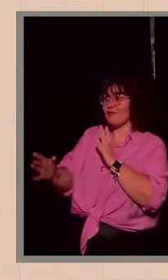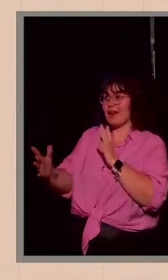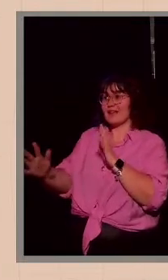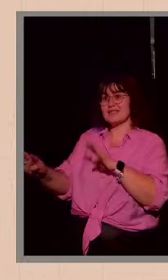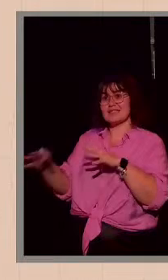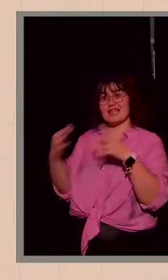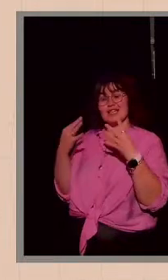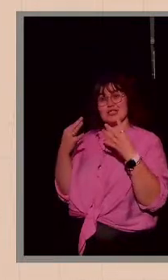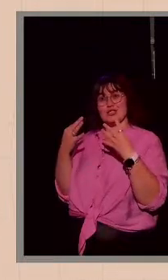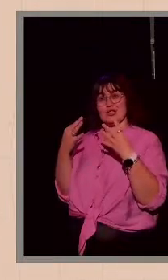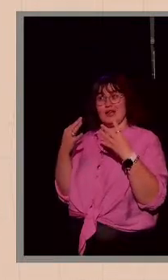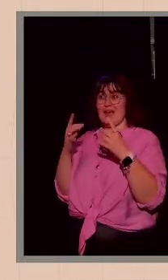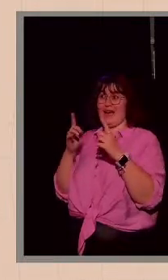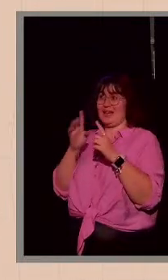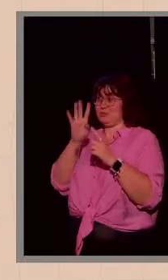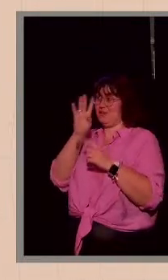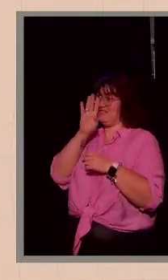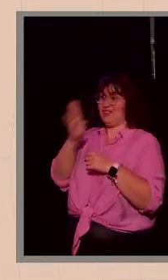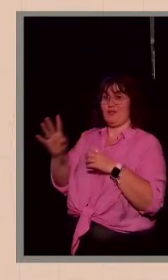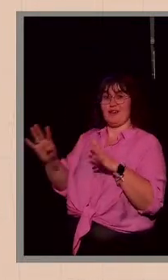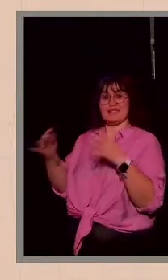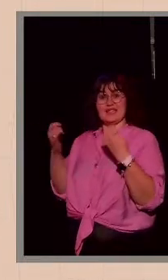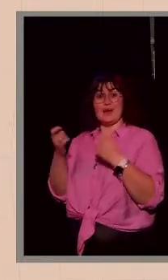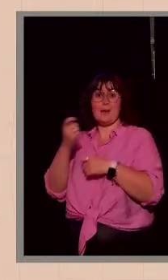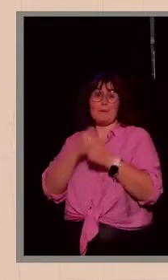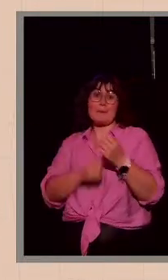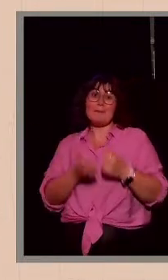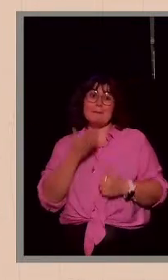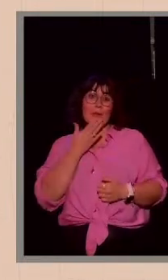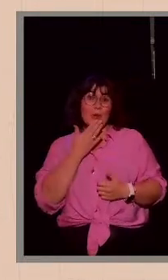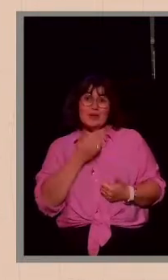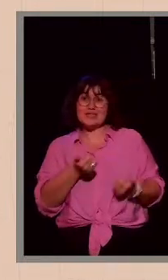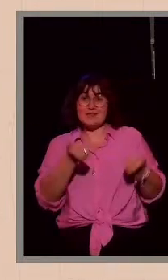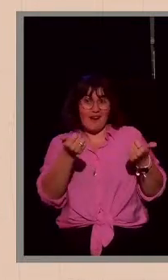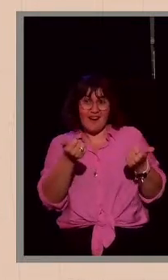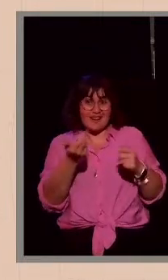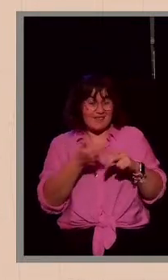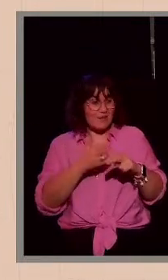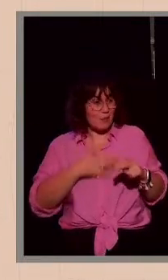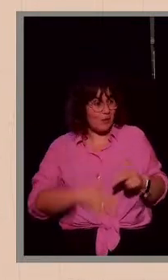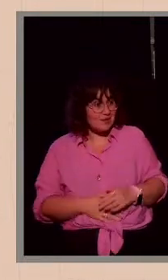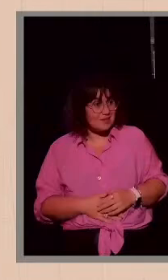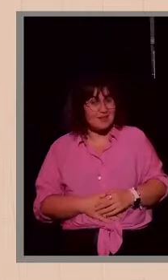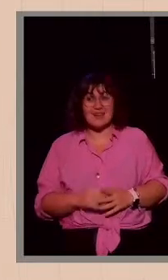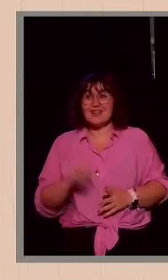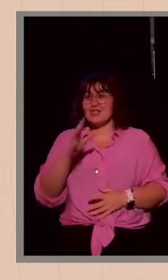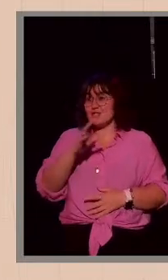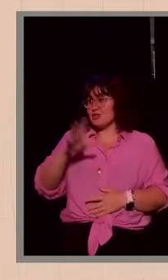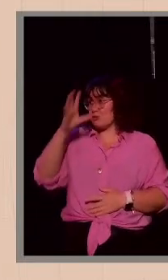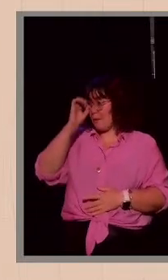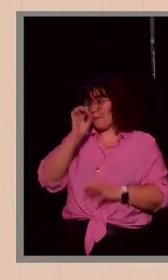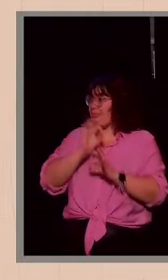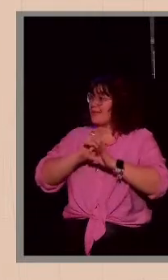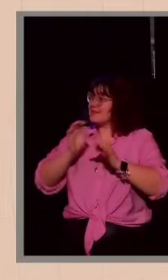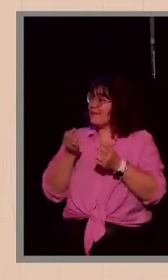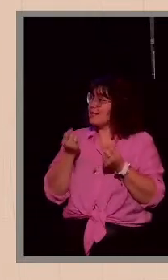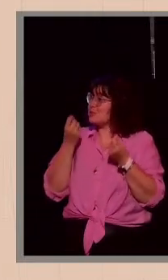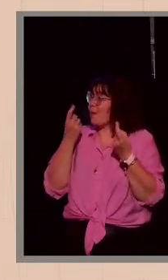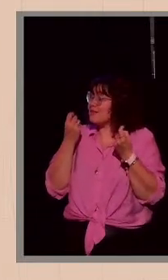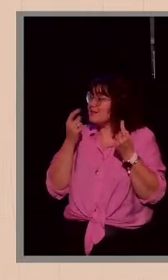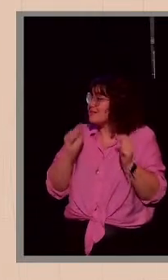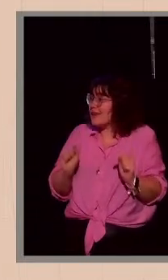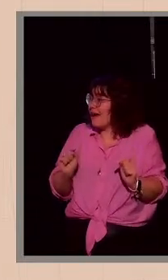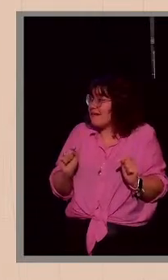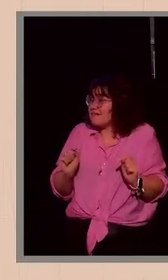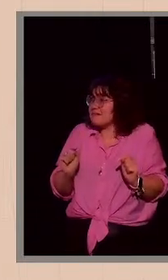welcome, as well as direct attention. Being bored is welcome. just remember there's nothing to understand.